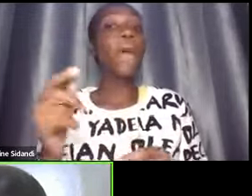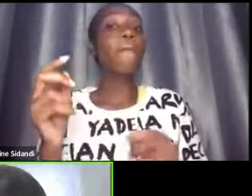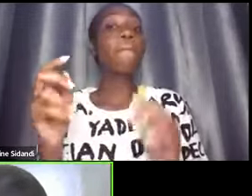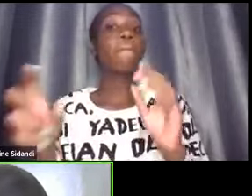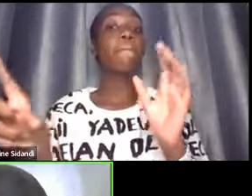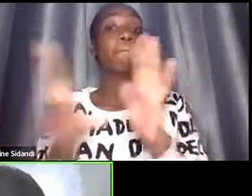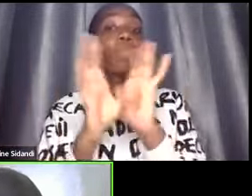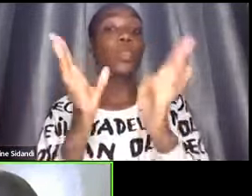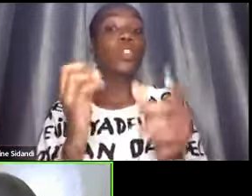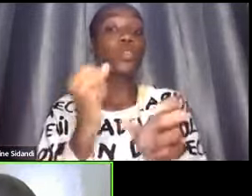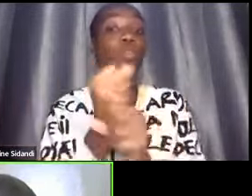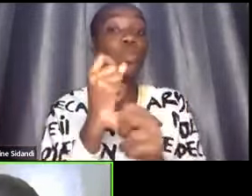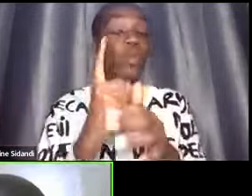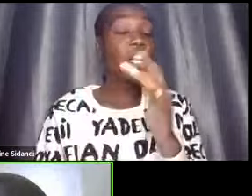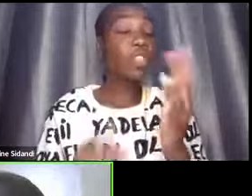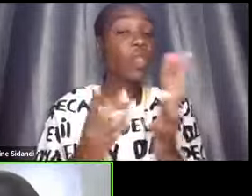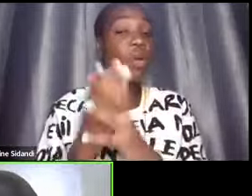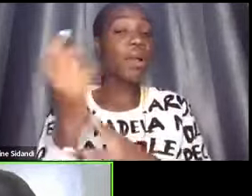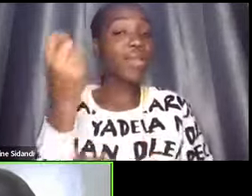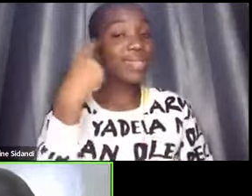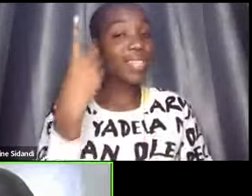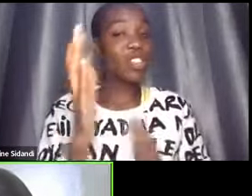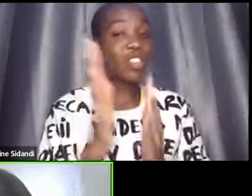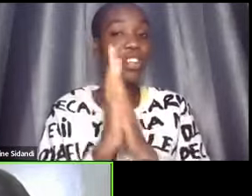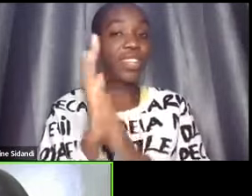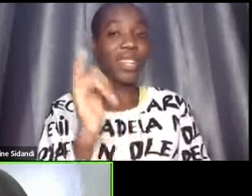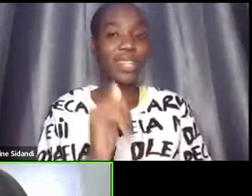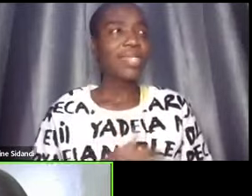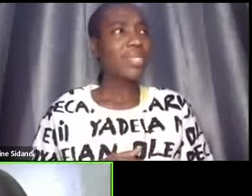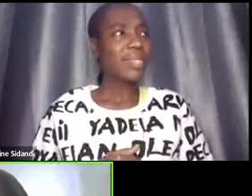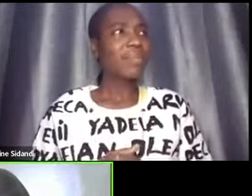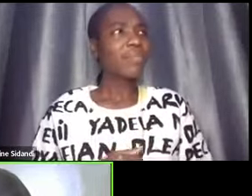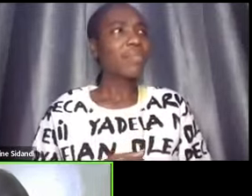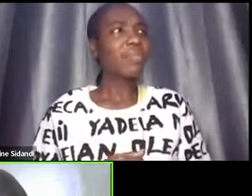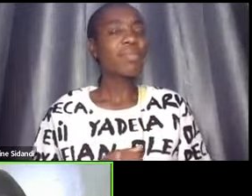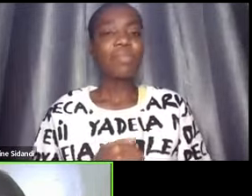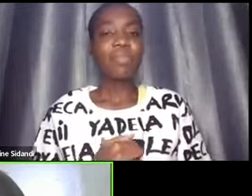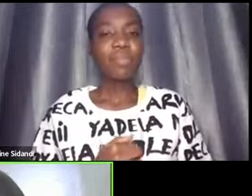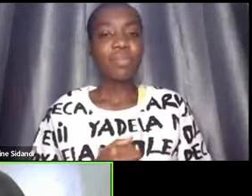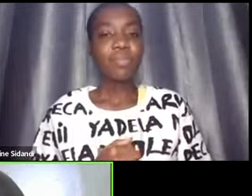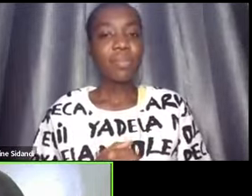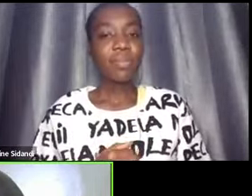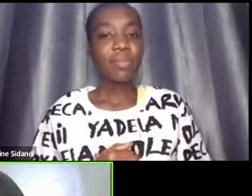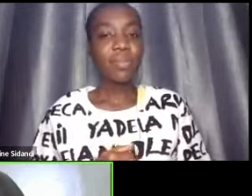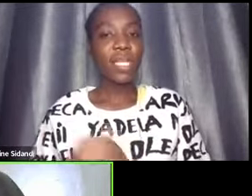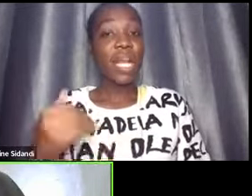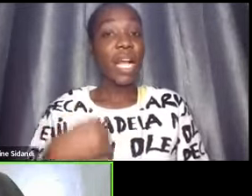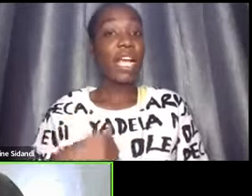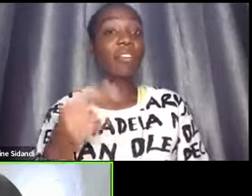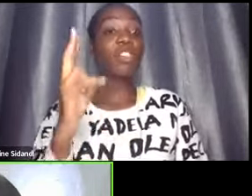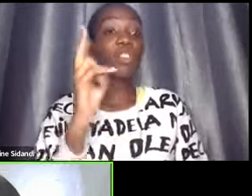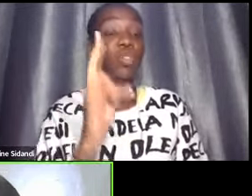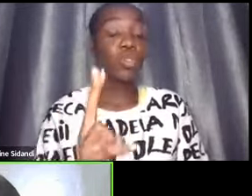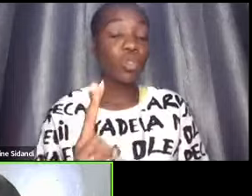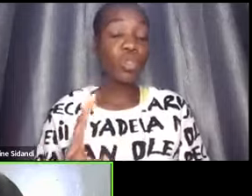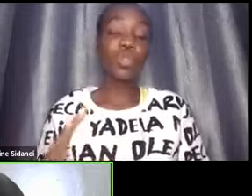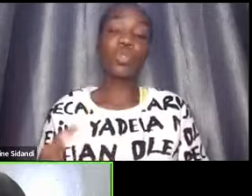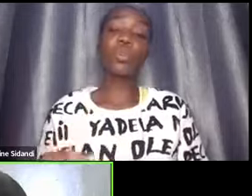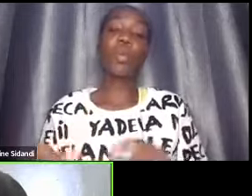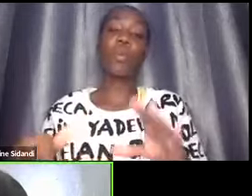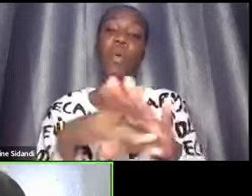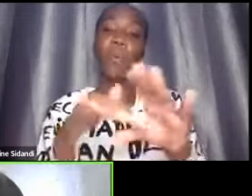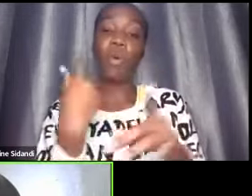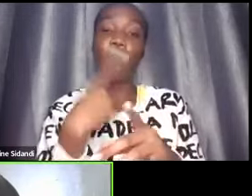by understanding this story. He had flats at Umoja Inako. He had two tenants. One of them was a bank